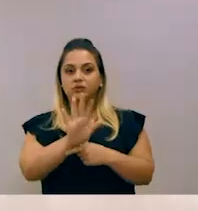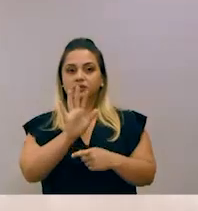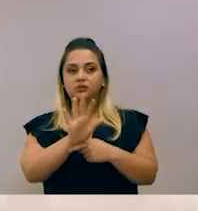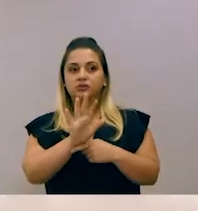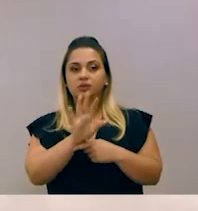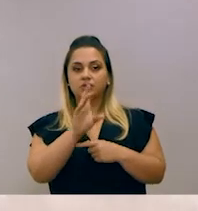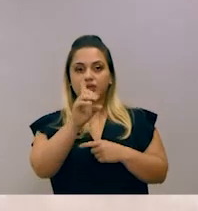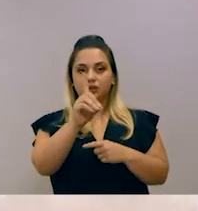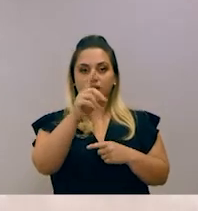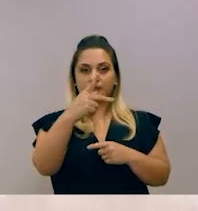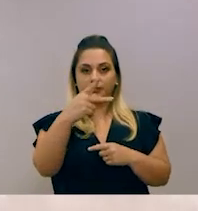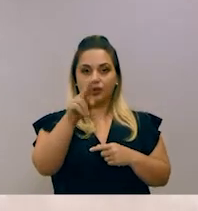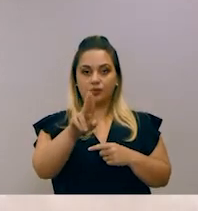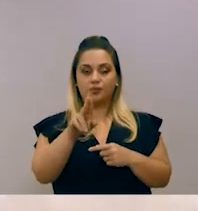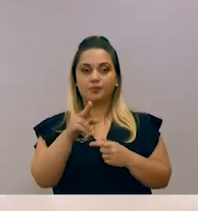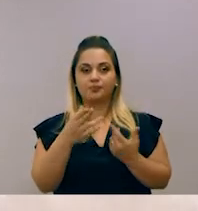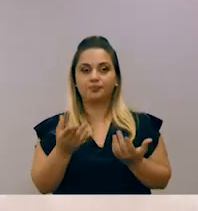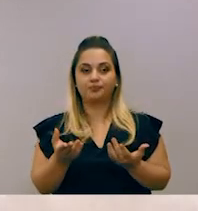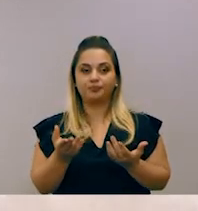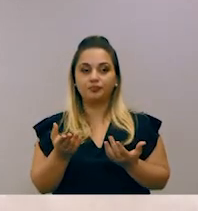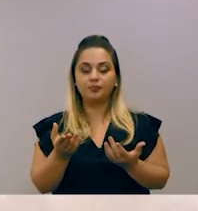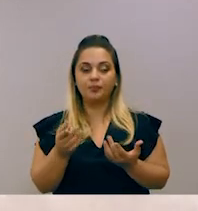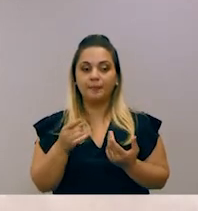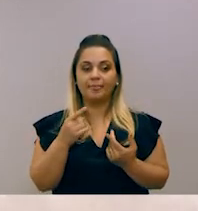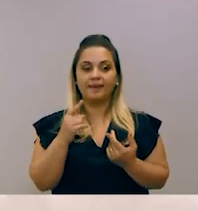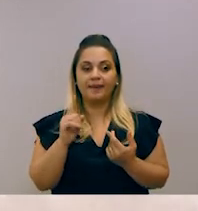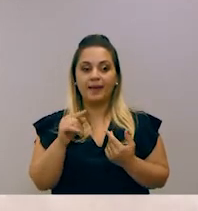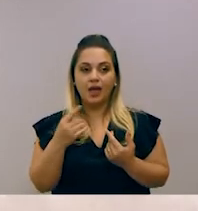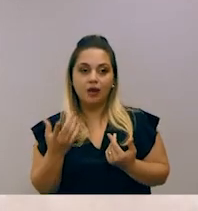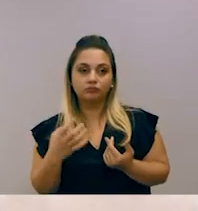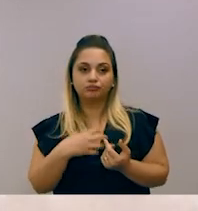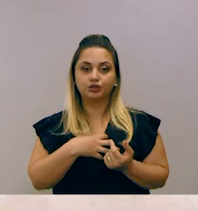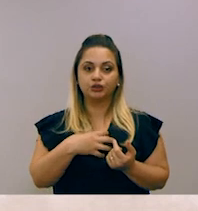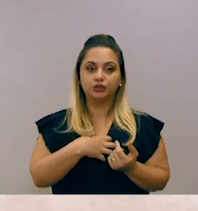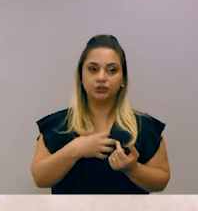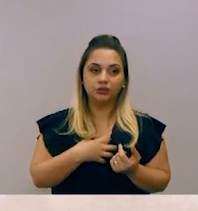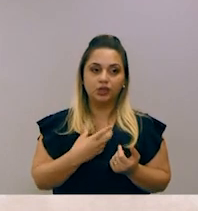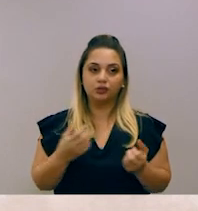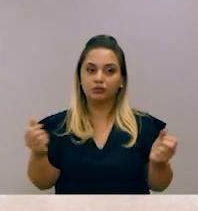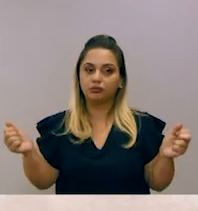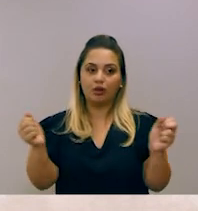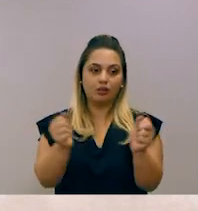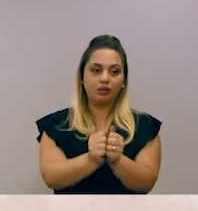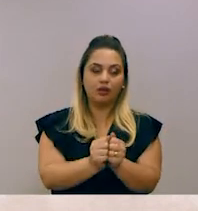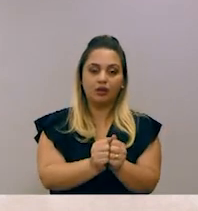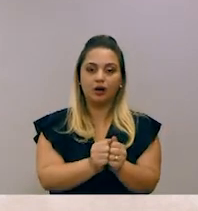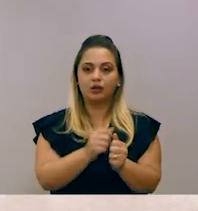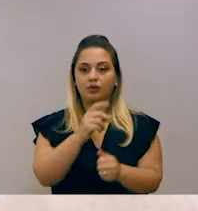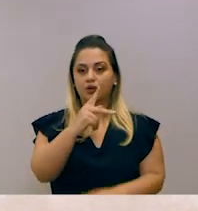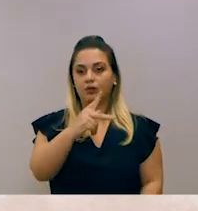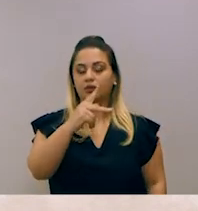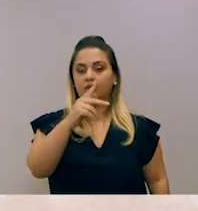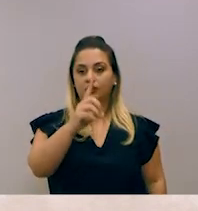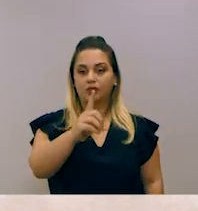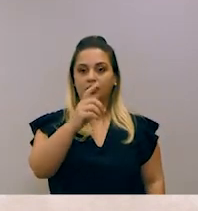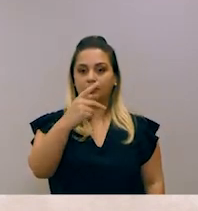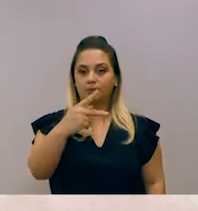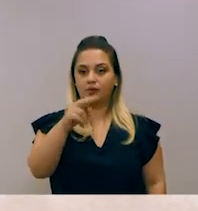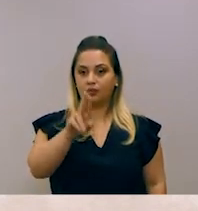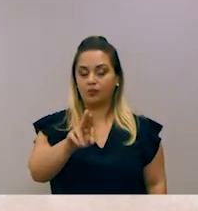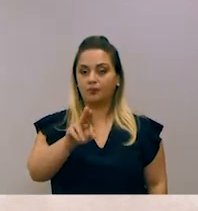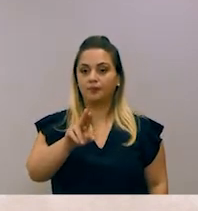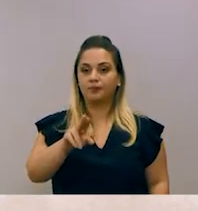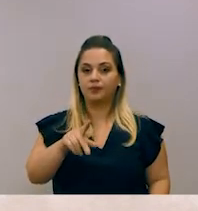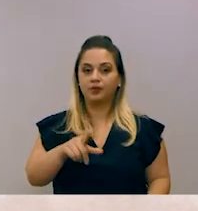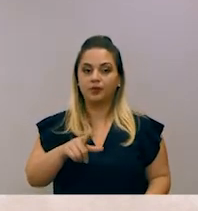the petitioning assistant of the defensor's office, it is a module that is